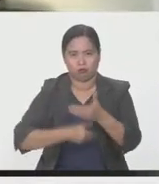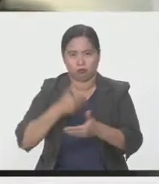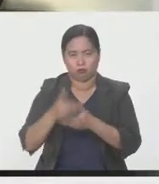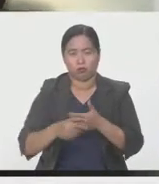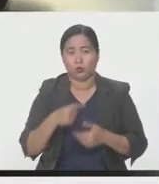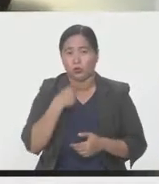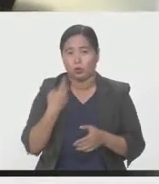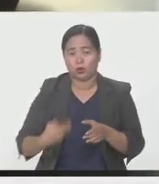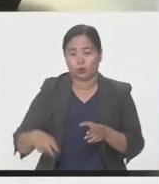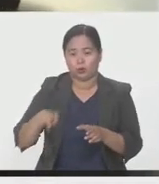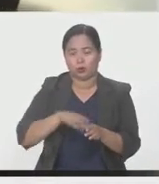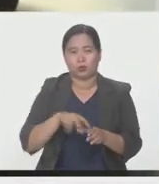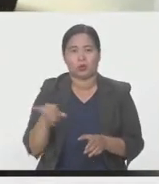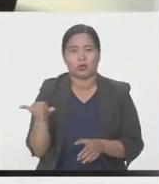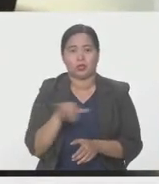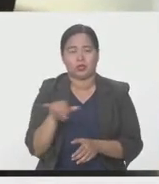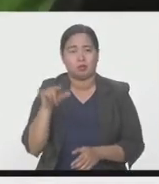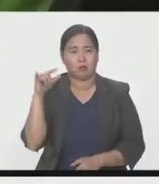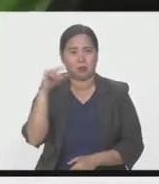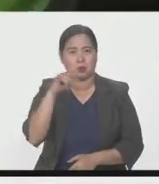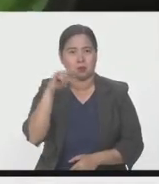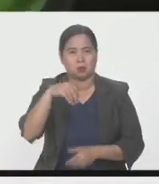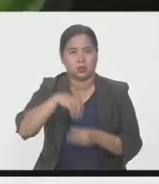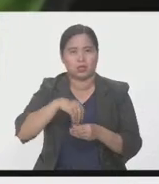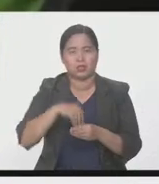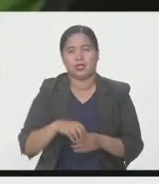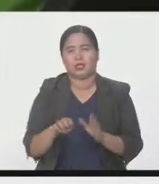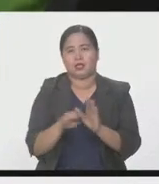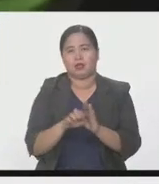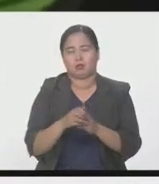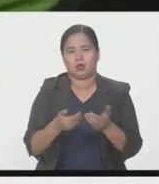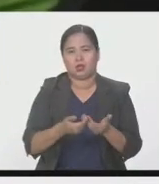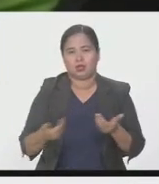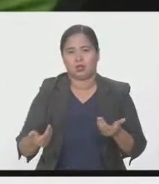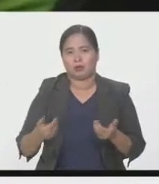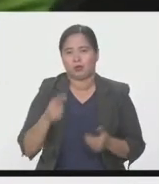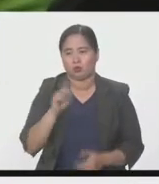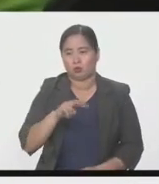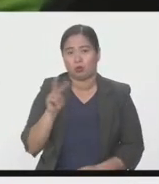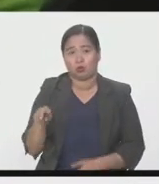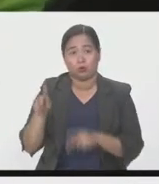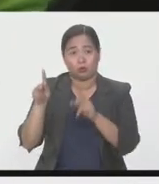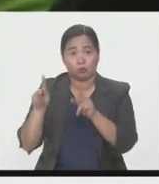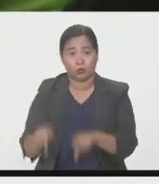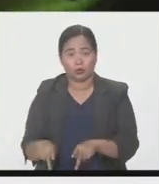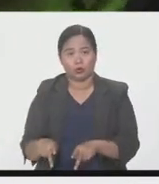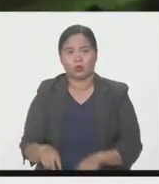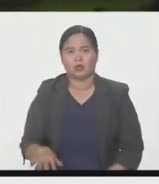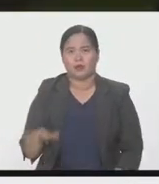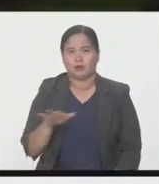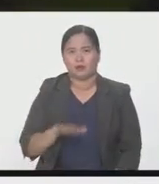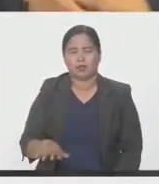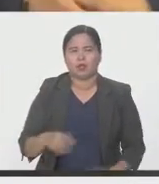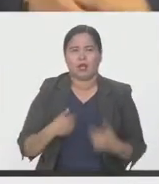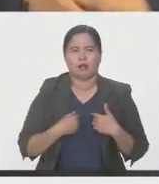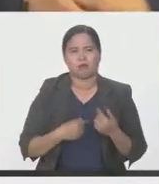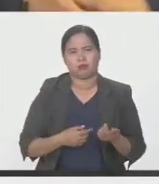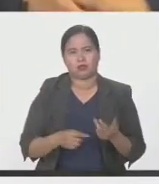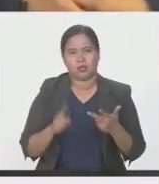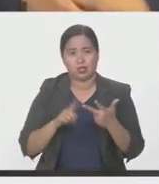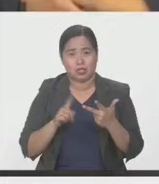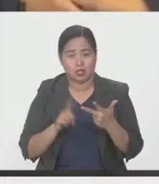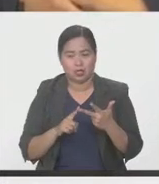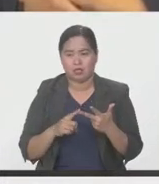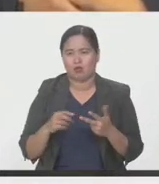by passengers of the same flight. These include a separate lawsuit filed by 22 passengers in King County, another brought by three